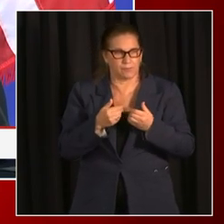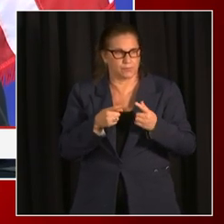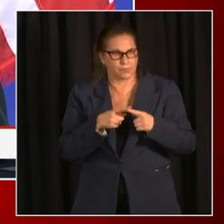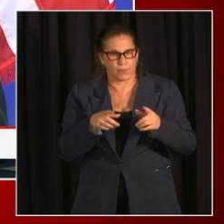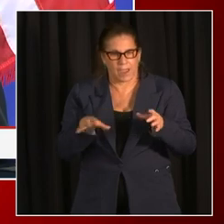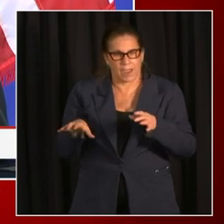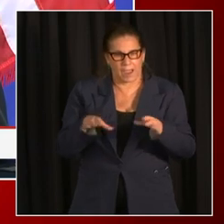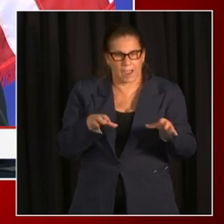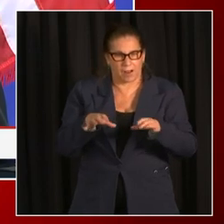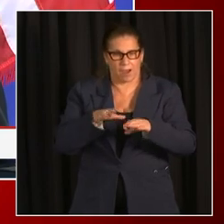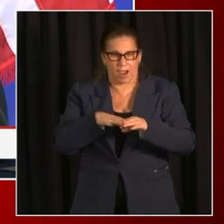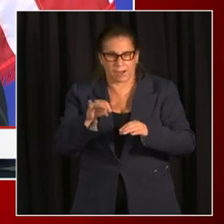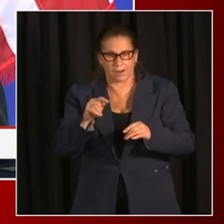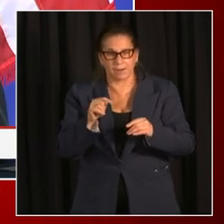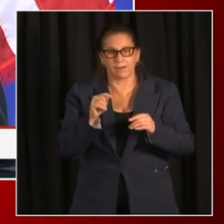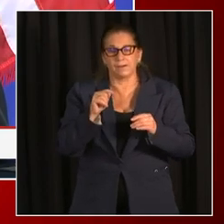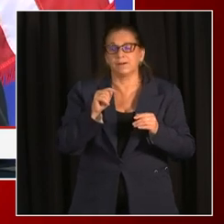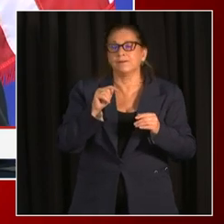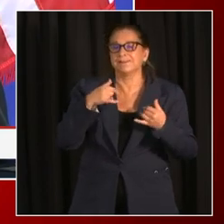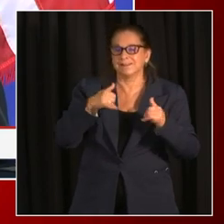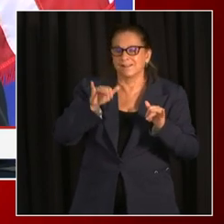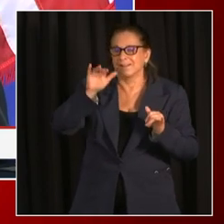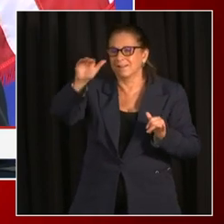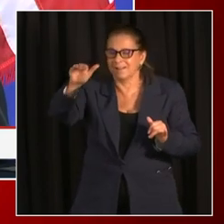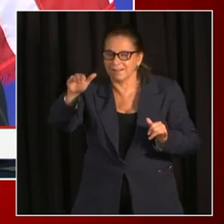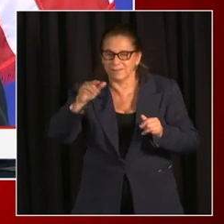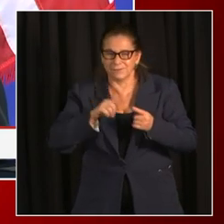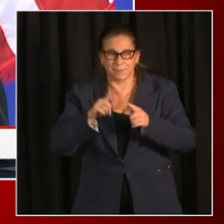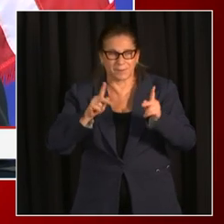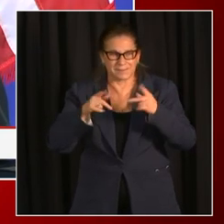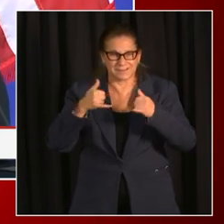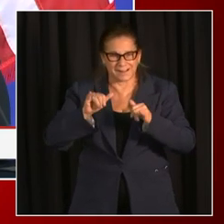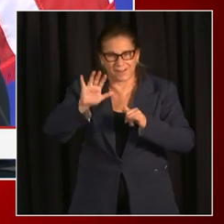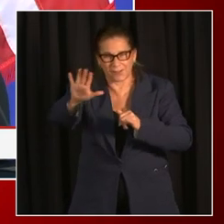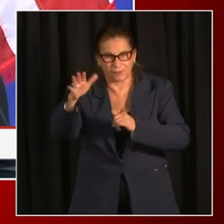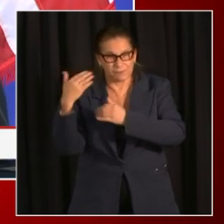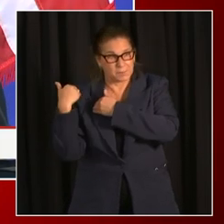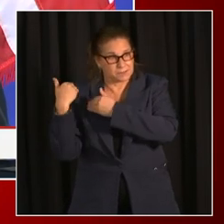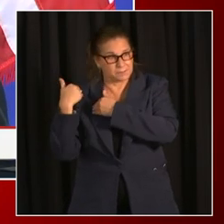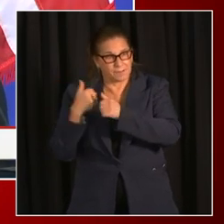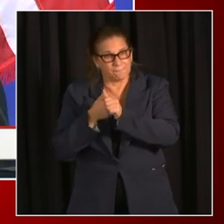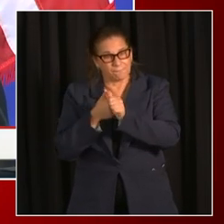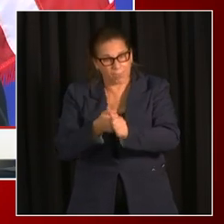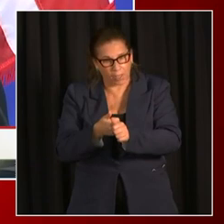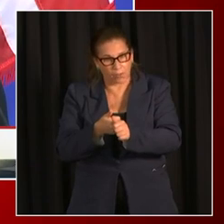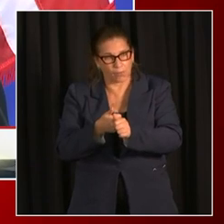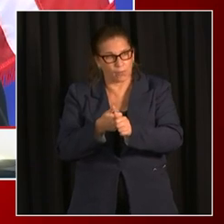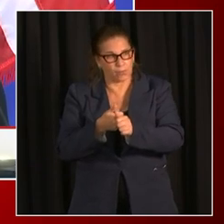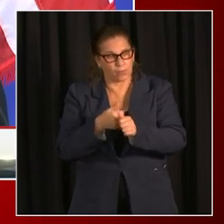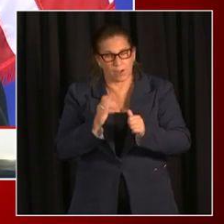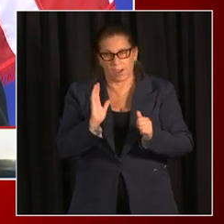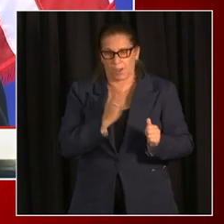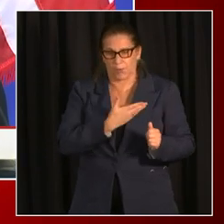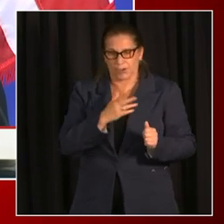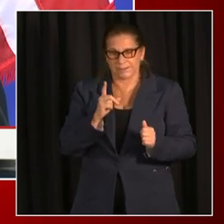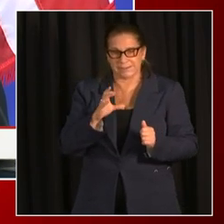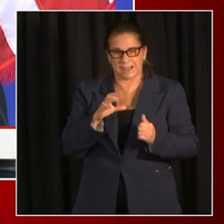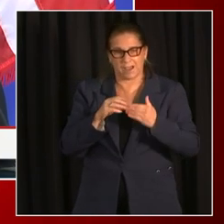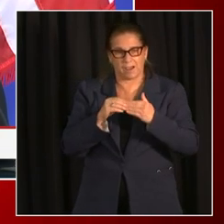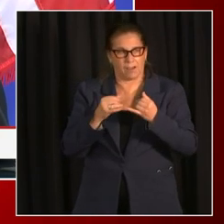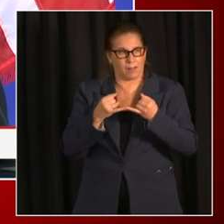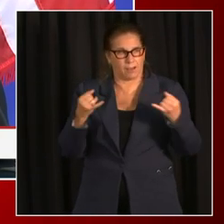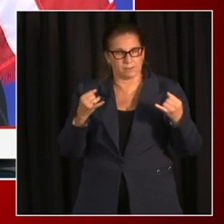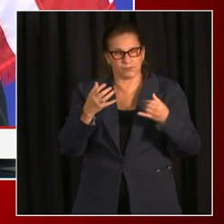need the public to do its part by following the health guidance, by